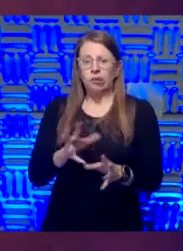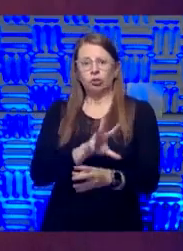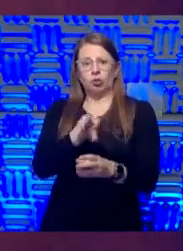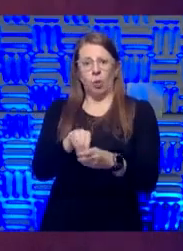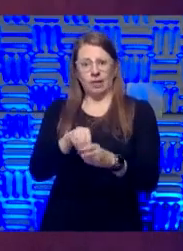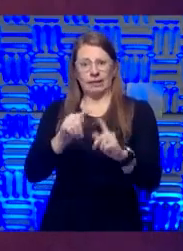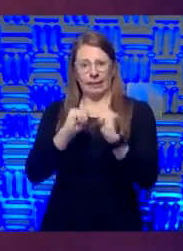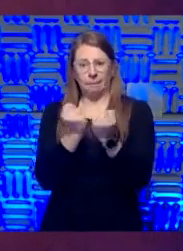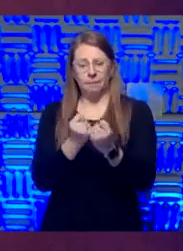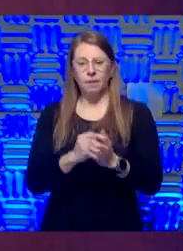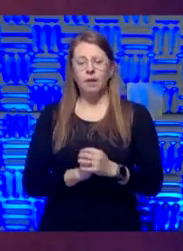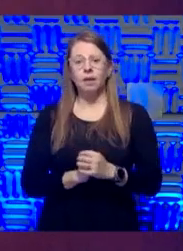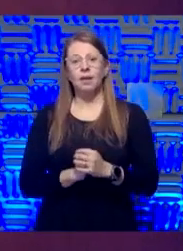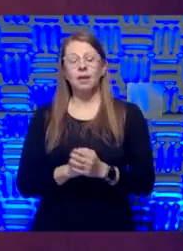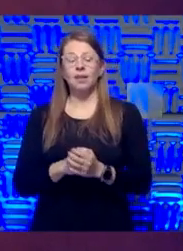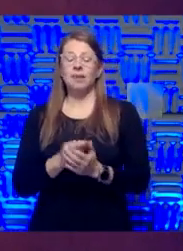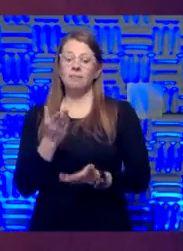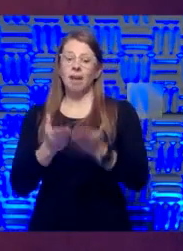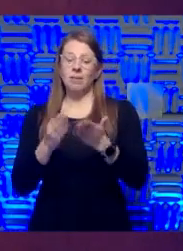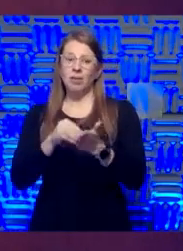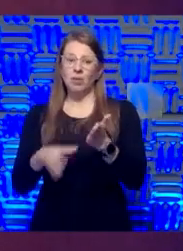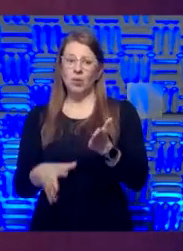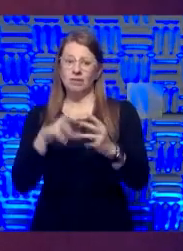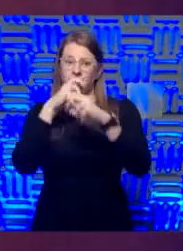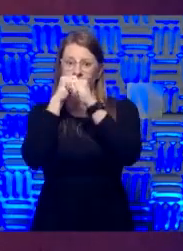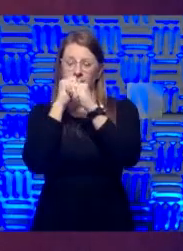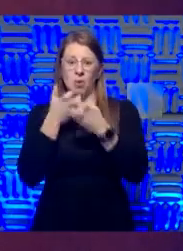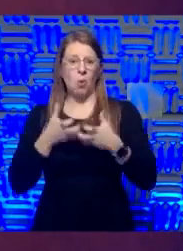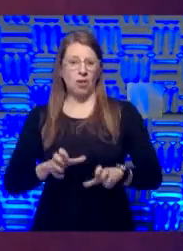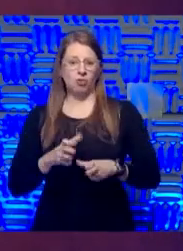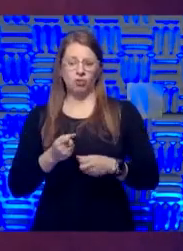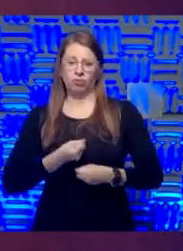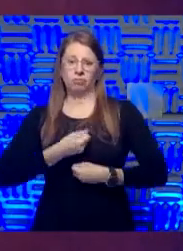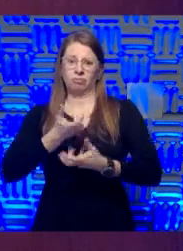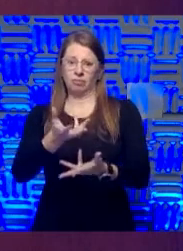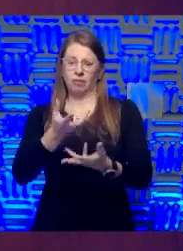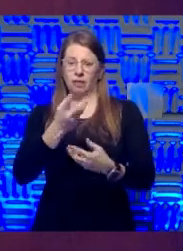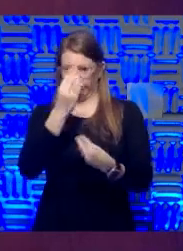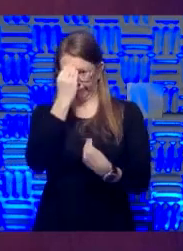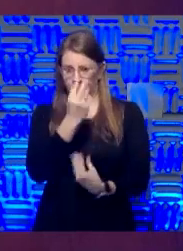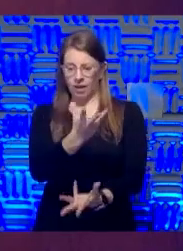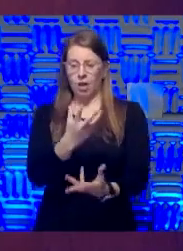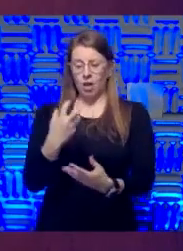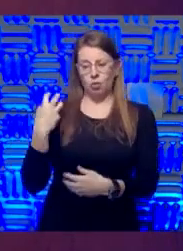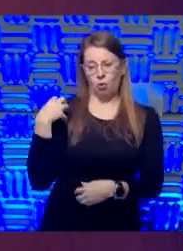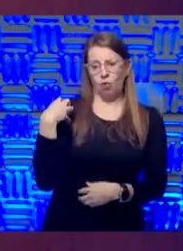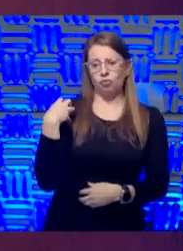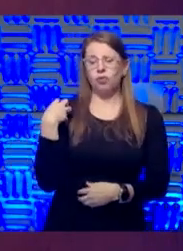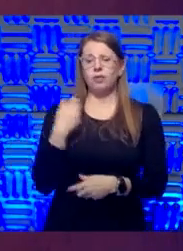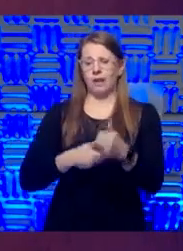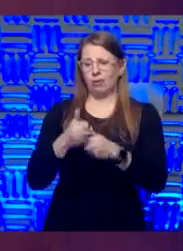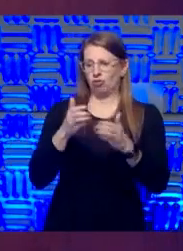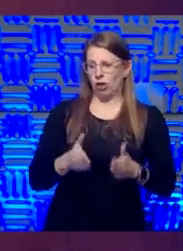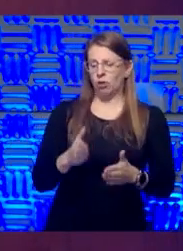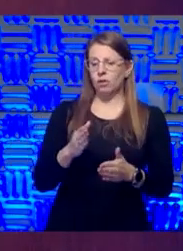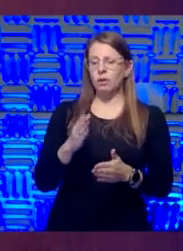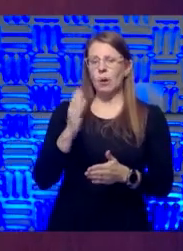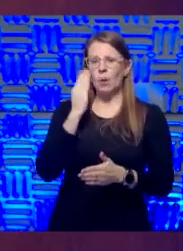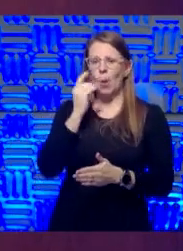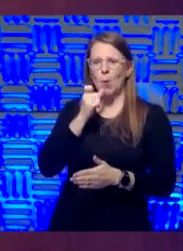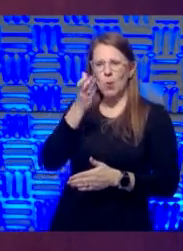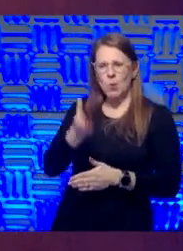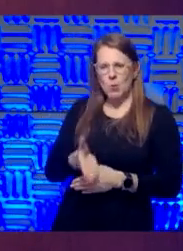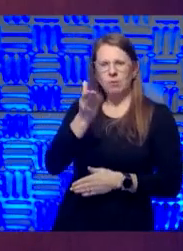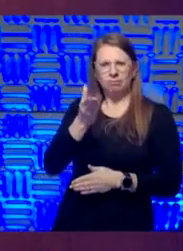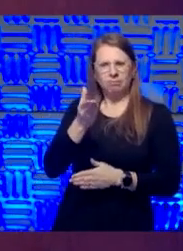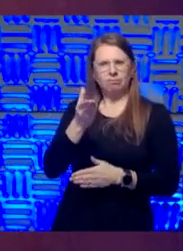because they may not want to share that information. Our athletic trainers and the coaches do get to know these student athletes fairly well, and I